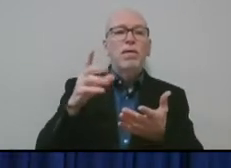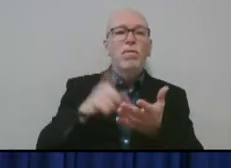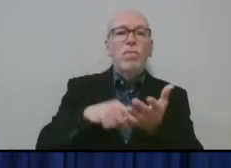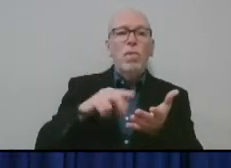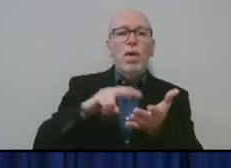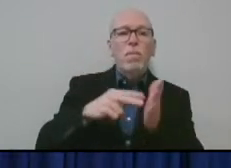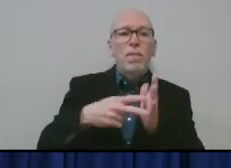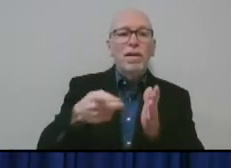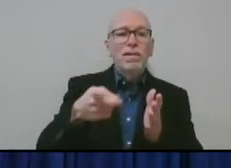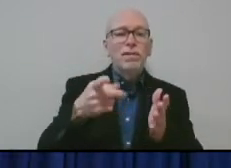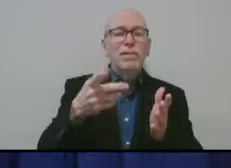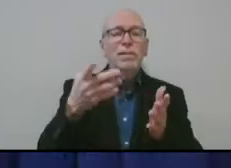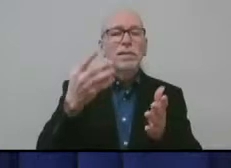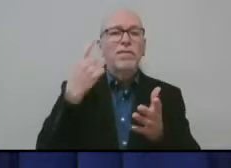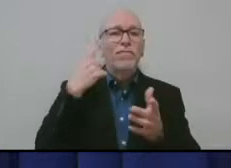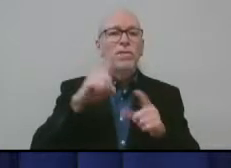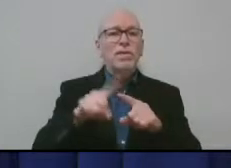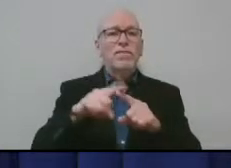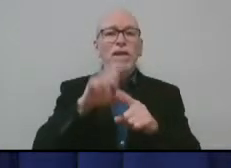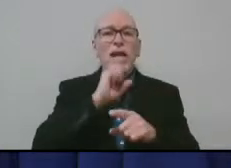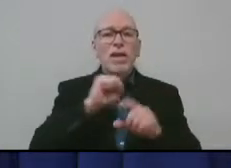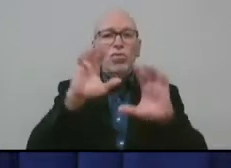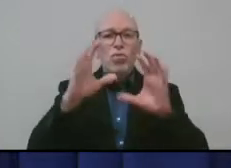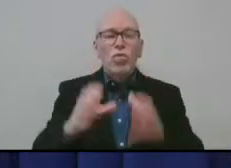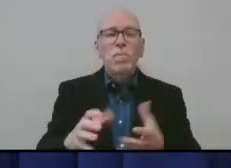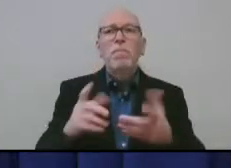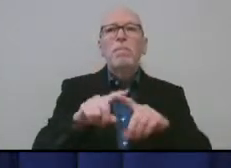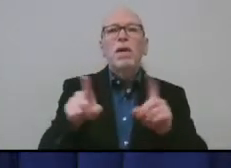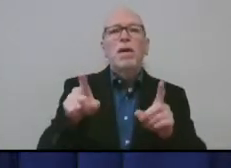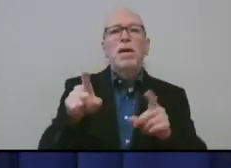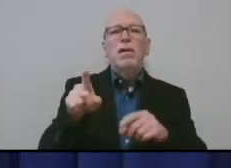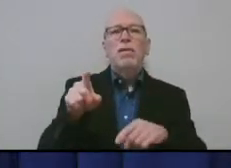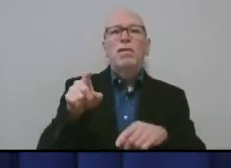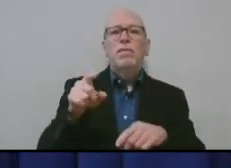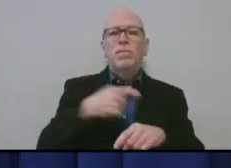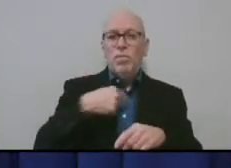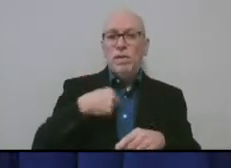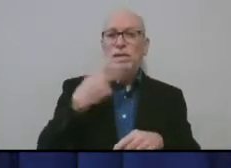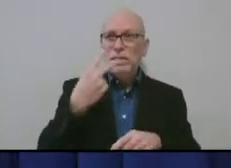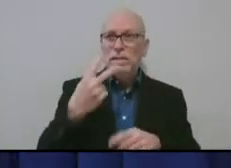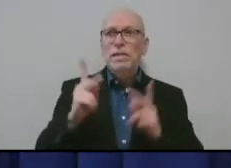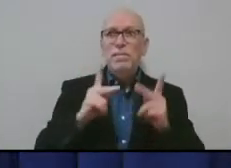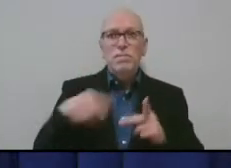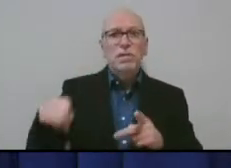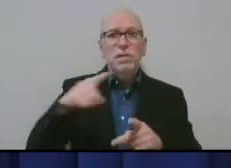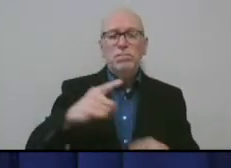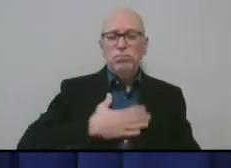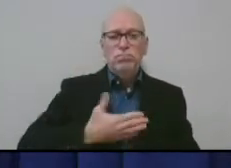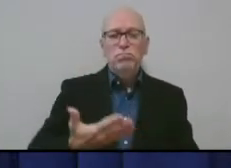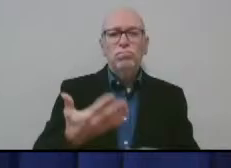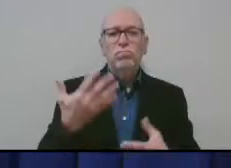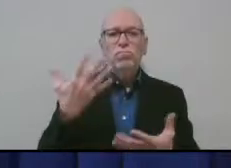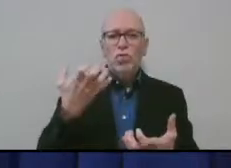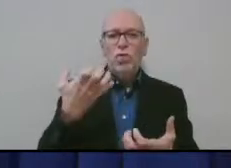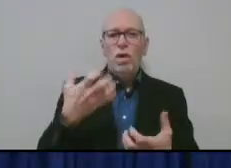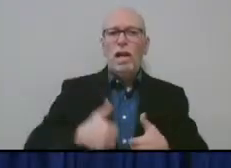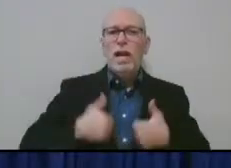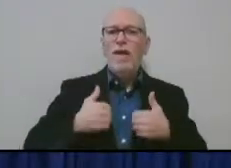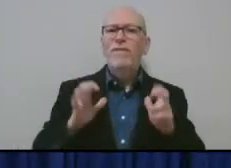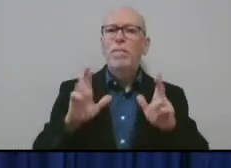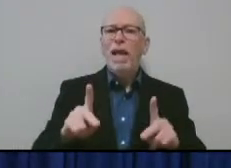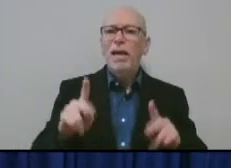in terms of different age groups? Well, we're seeing Hoosiers step up and say, as you said, Eric, they want their lives back.